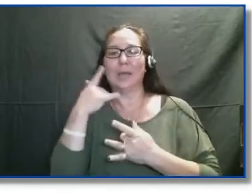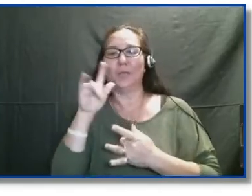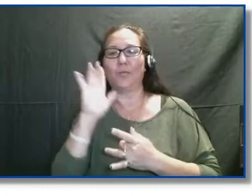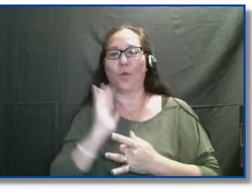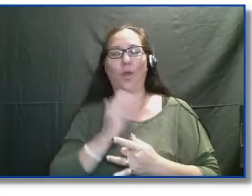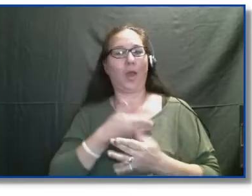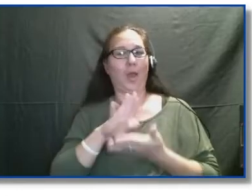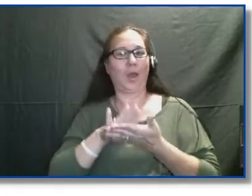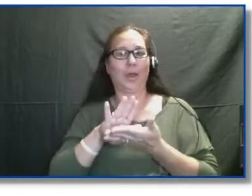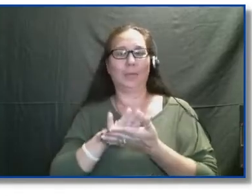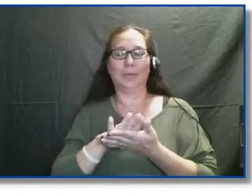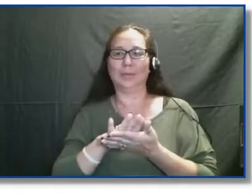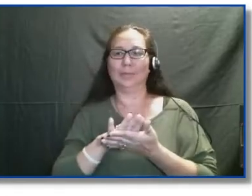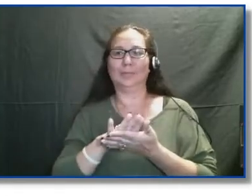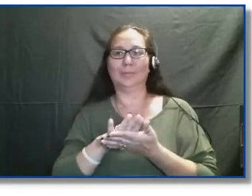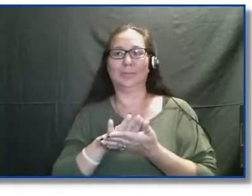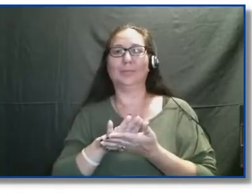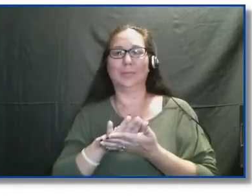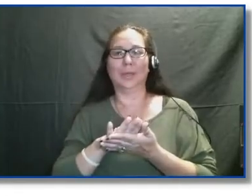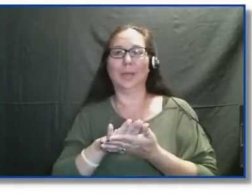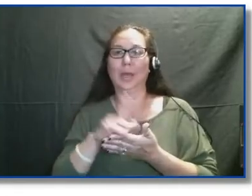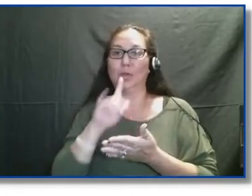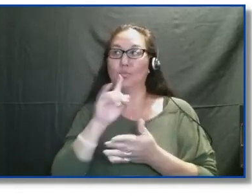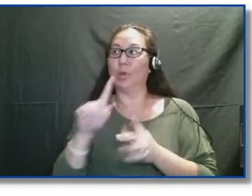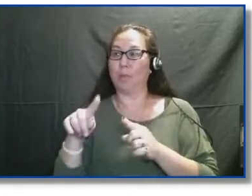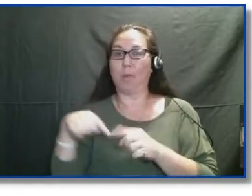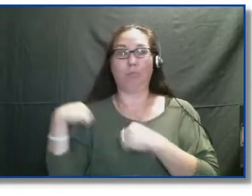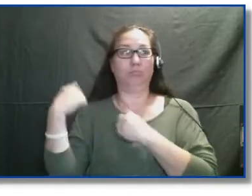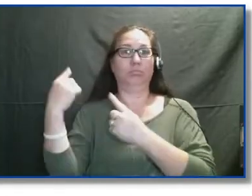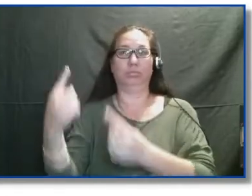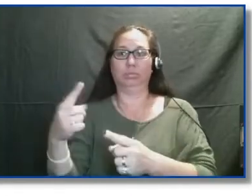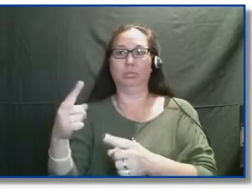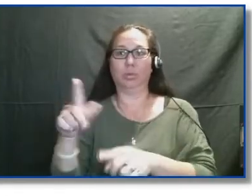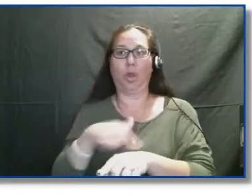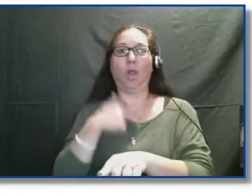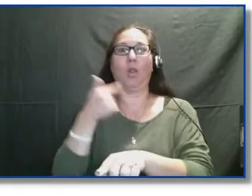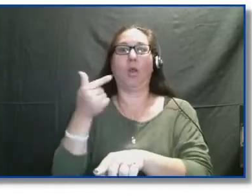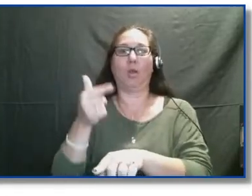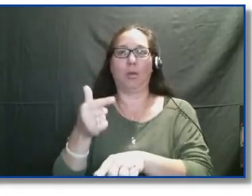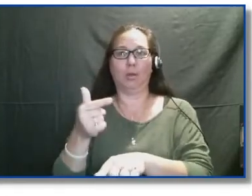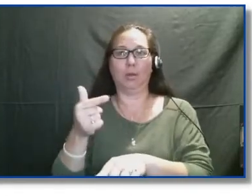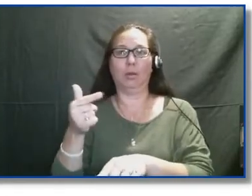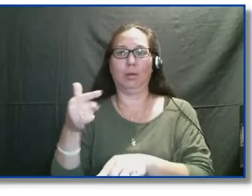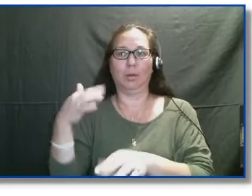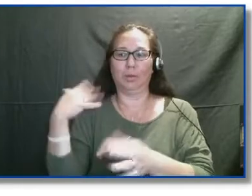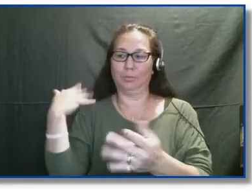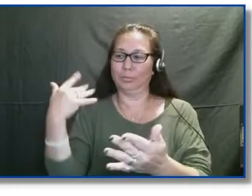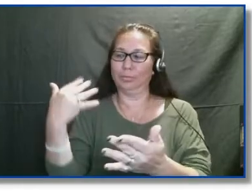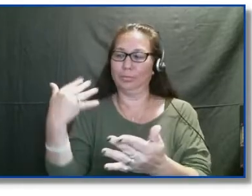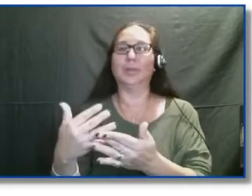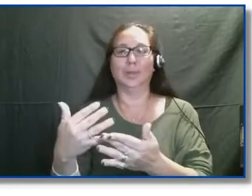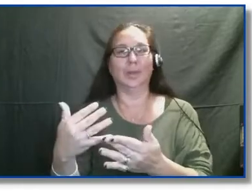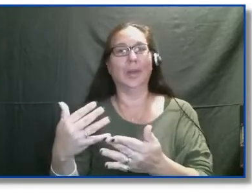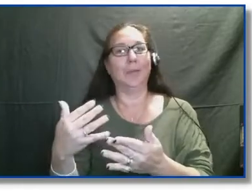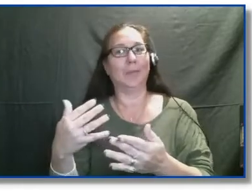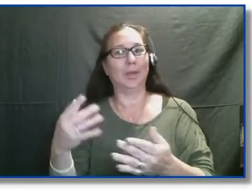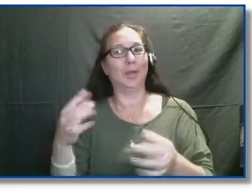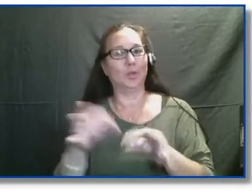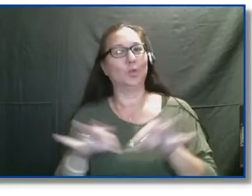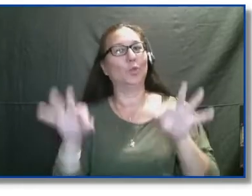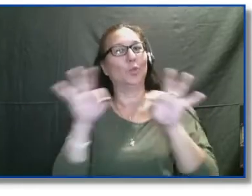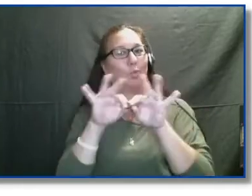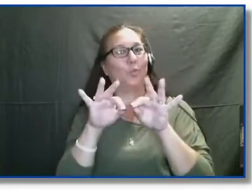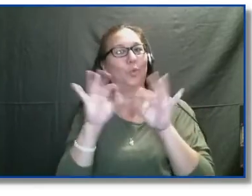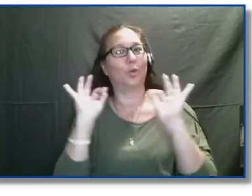it's been an incredibly long journey, but a journey worthwhile. So I want to thank you. And with that,